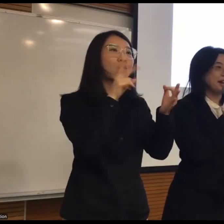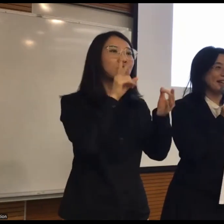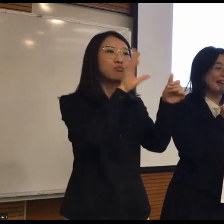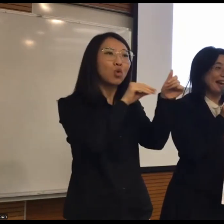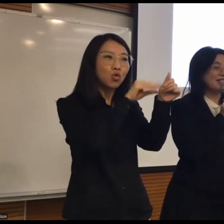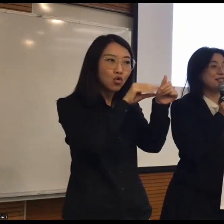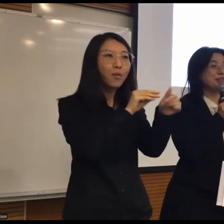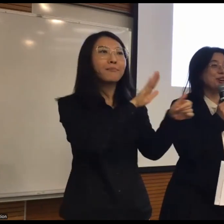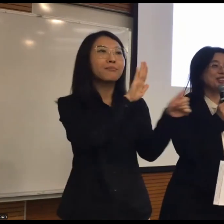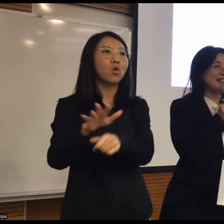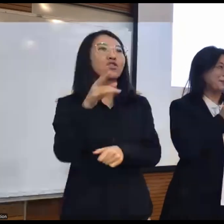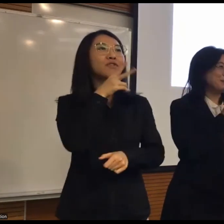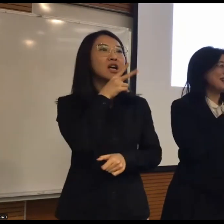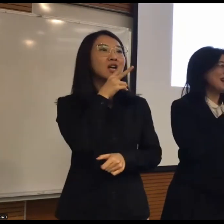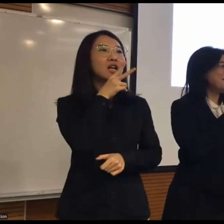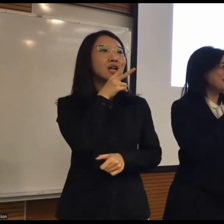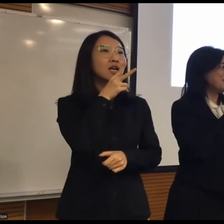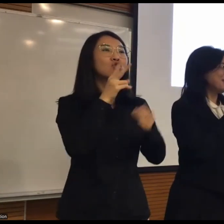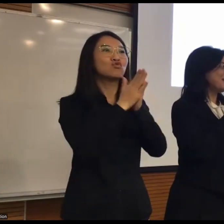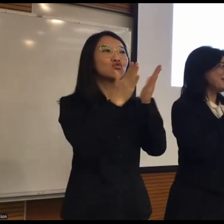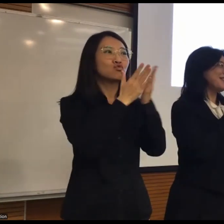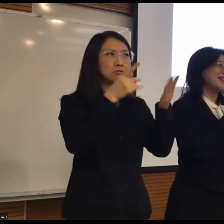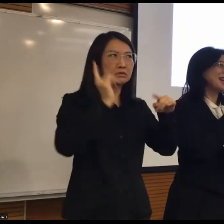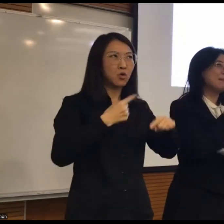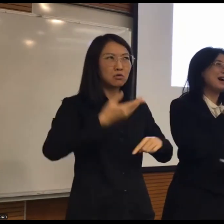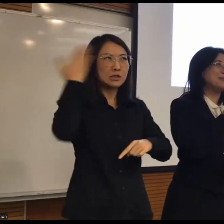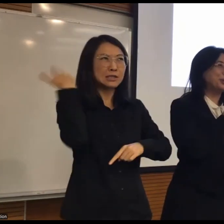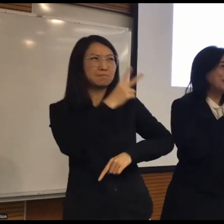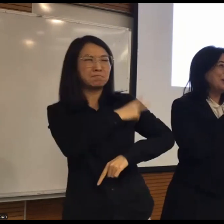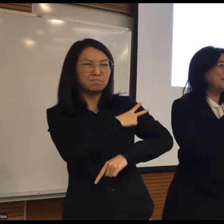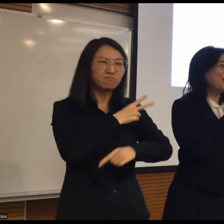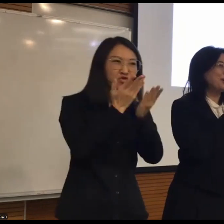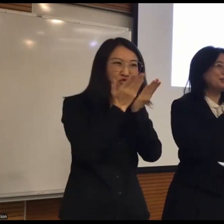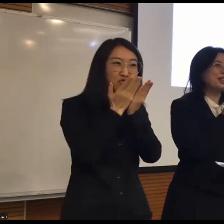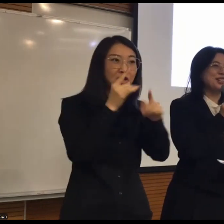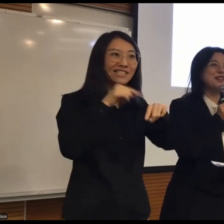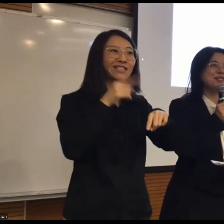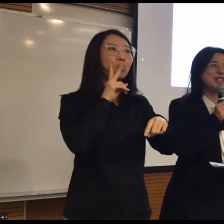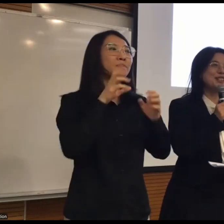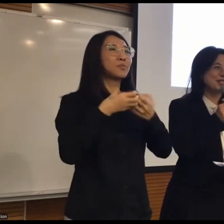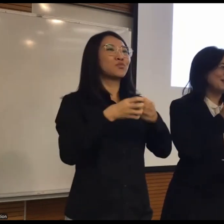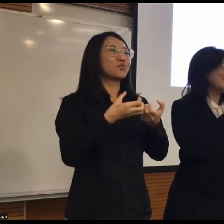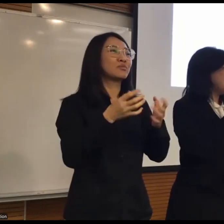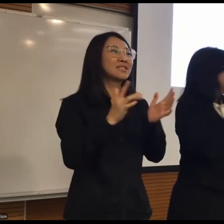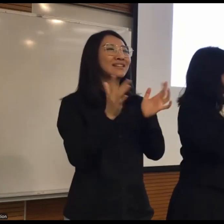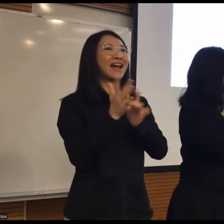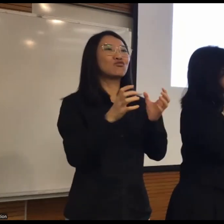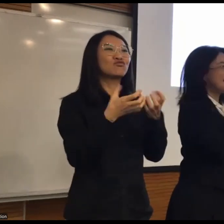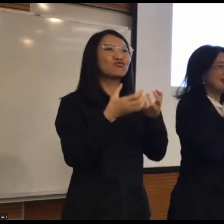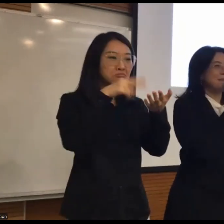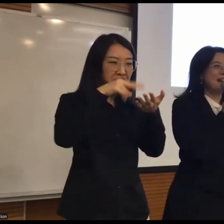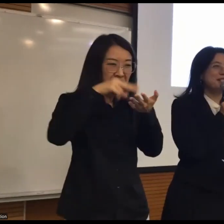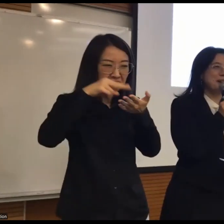interpreter training. I still recall the days when I was an MA student. This is like a Bible for all of the interpreting students. We